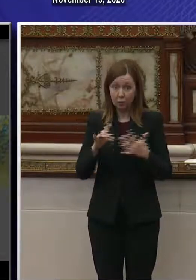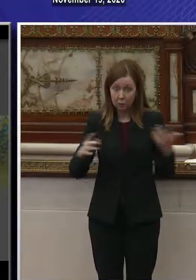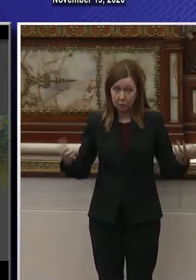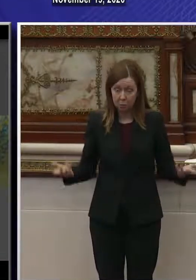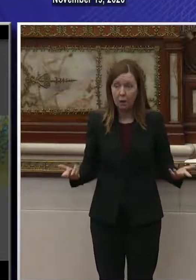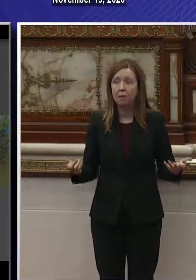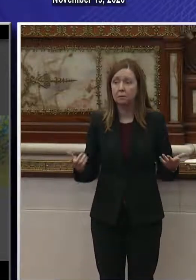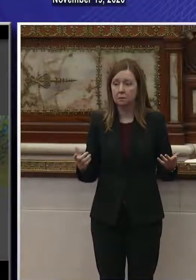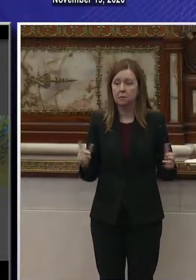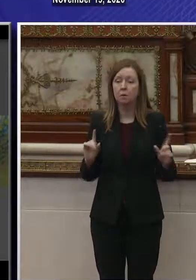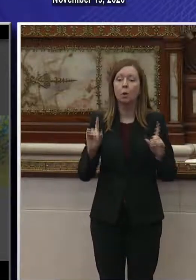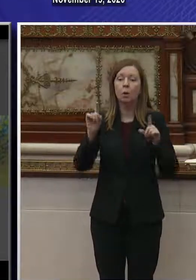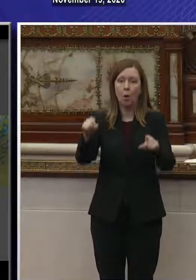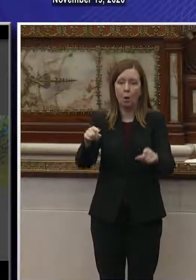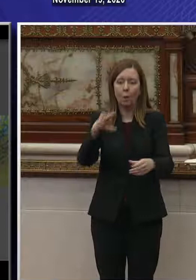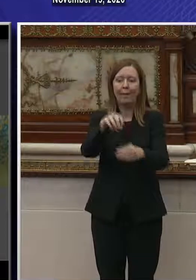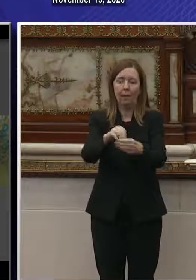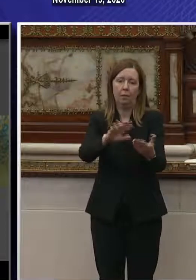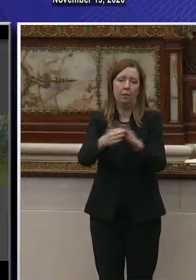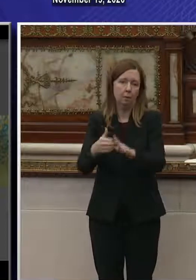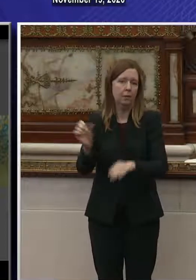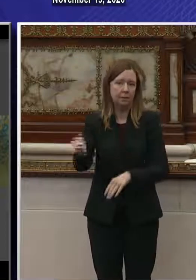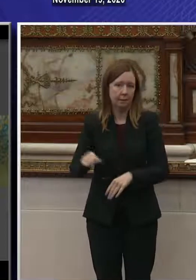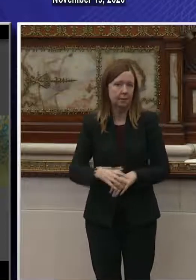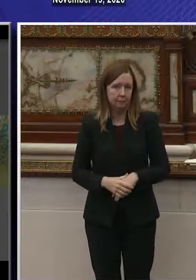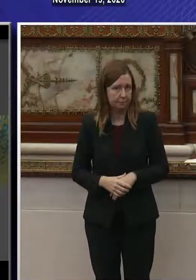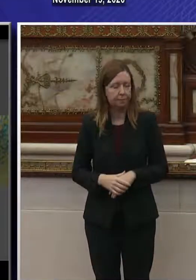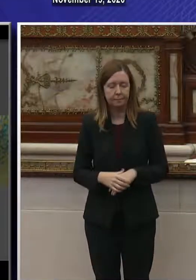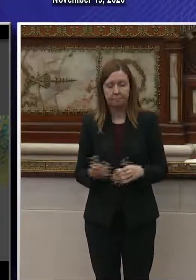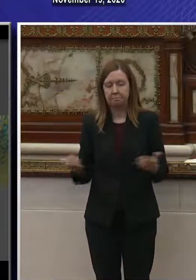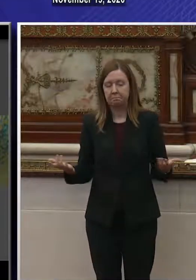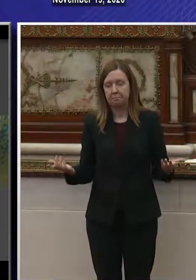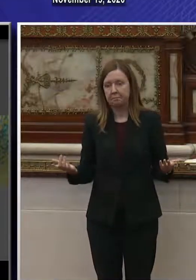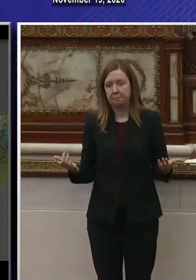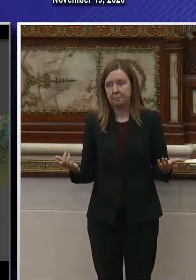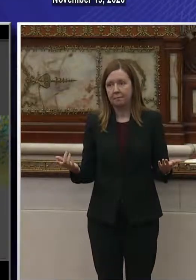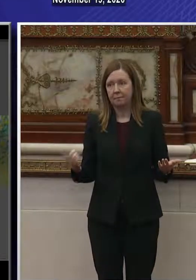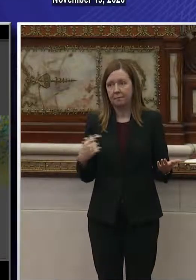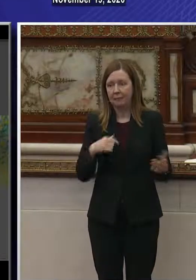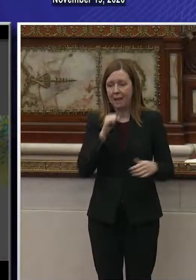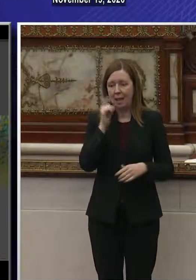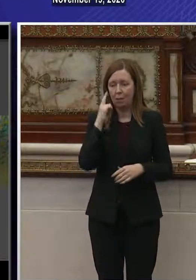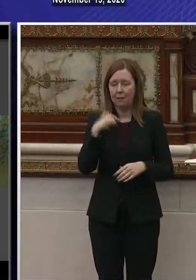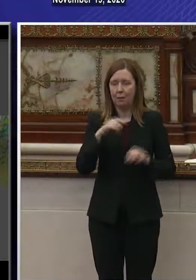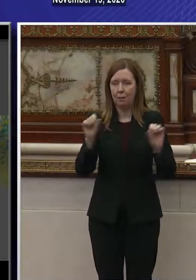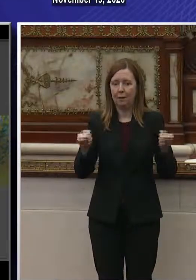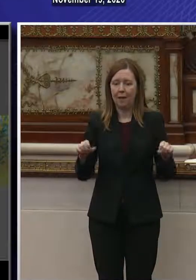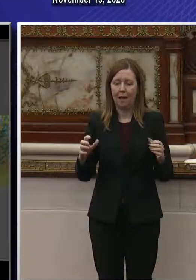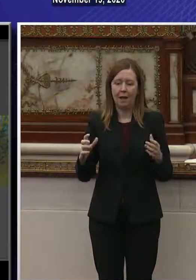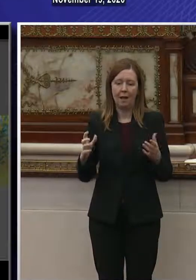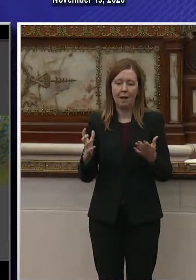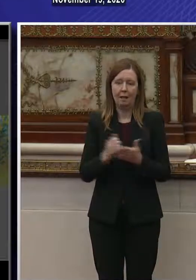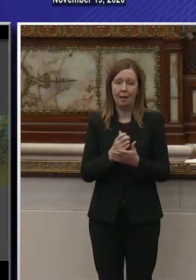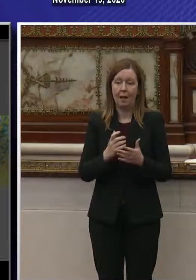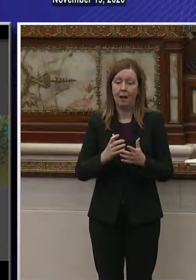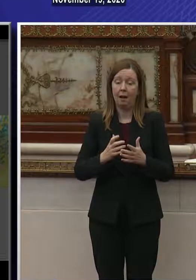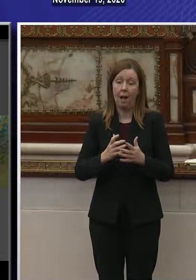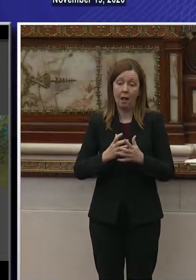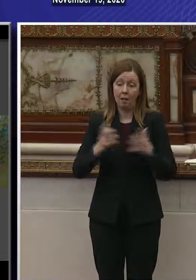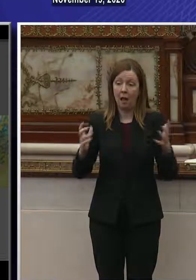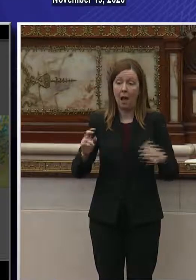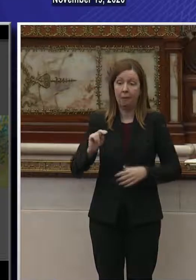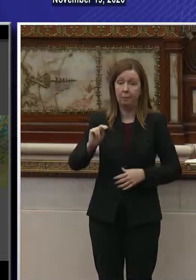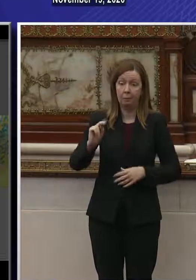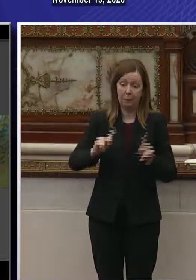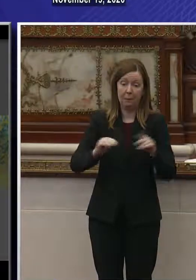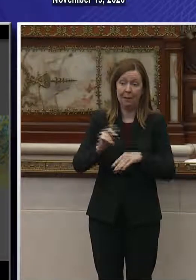has got to be to go to the communities, because I don't think we're going to be able to get a large volume of North Philadelphia to